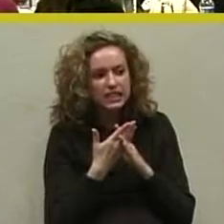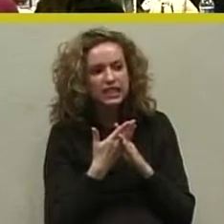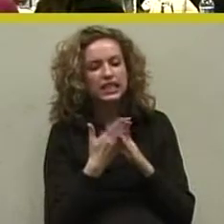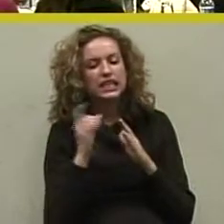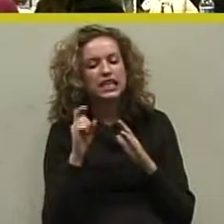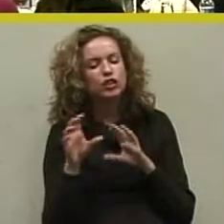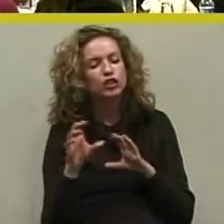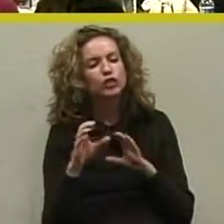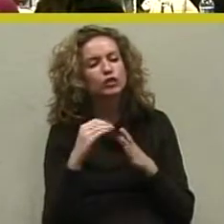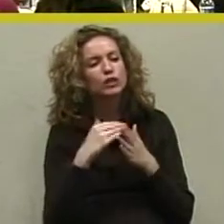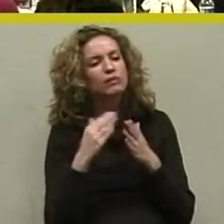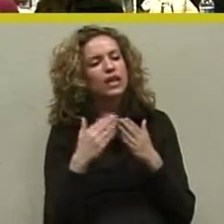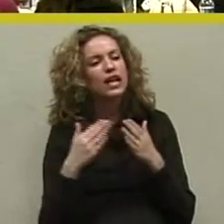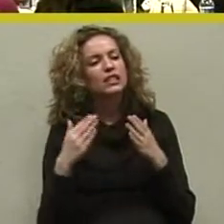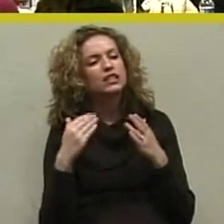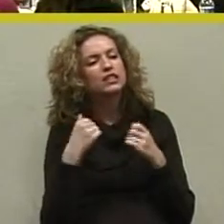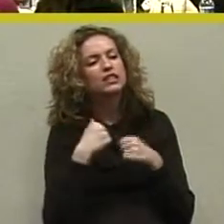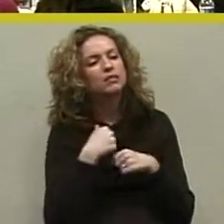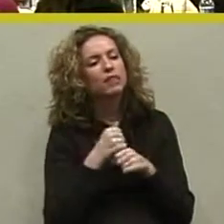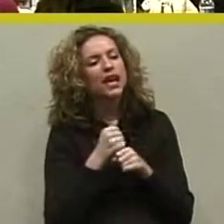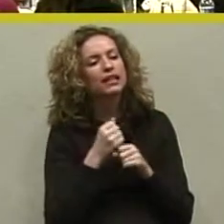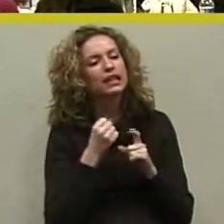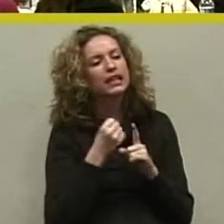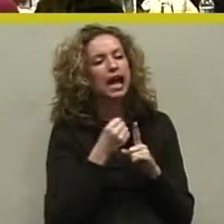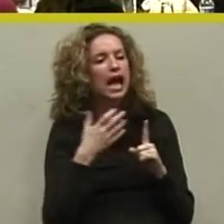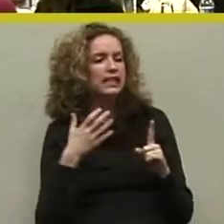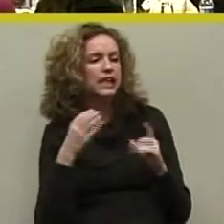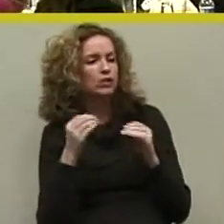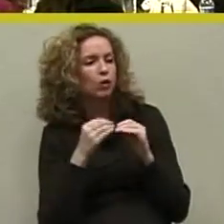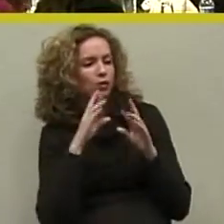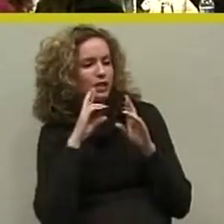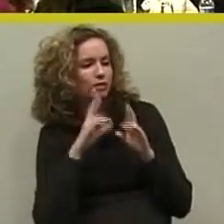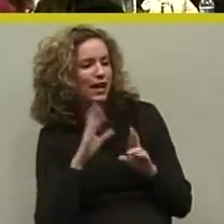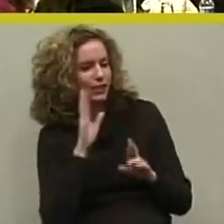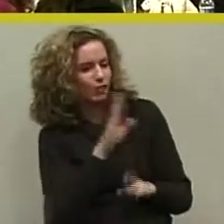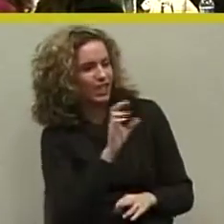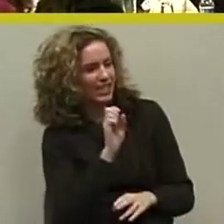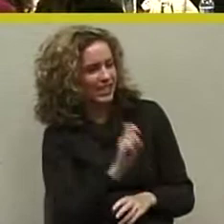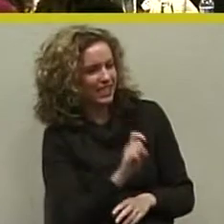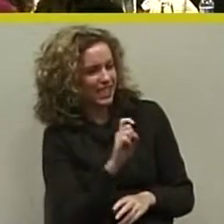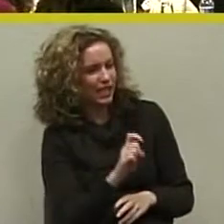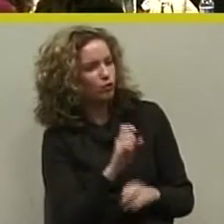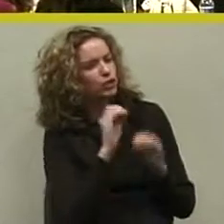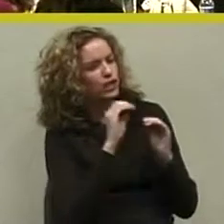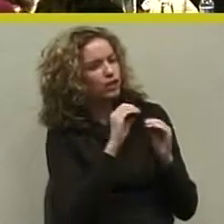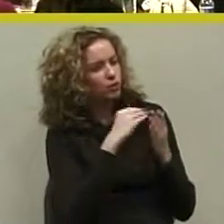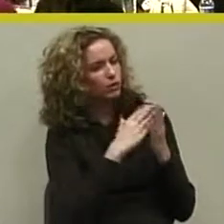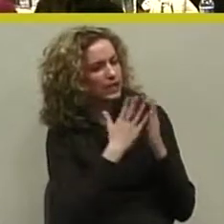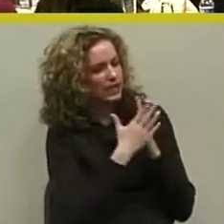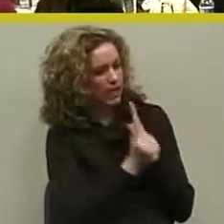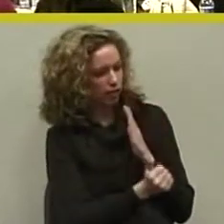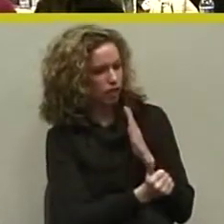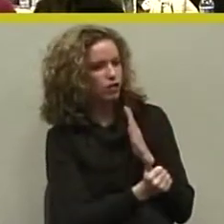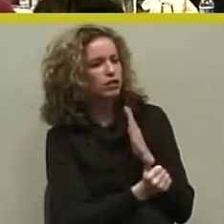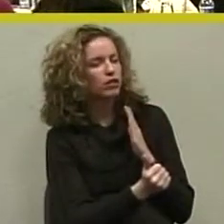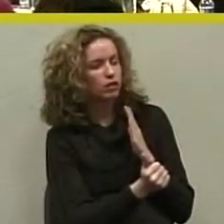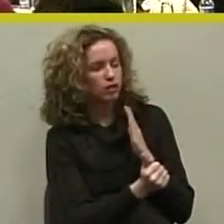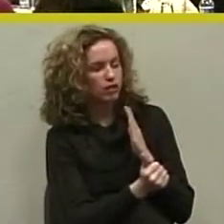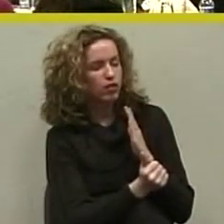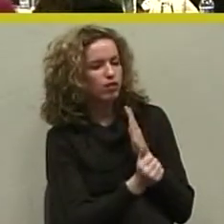this context more responsive to the child's needs. All right? We're going to teach him some skills. All right?